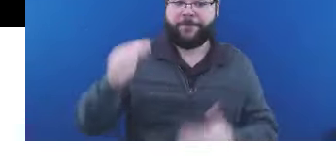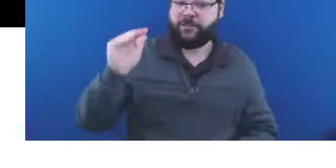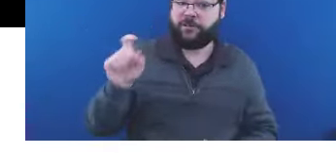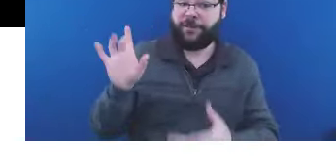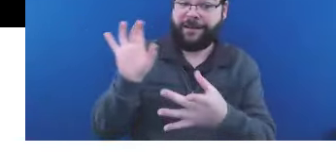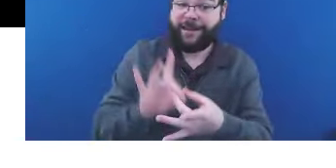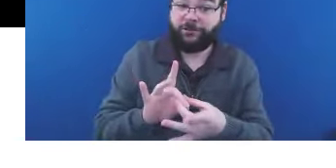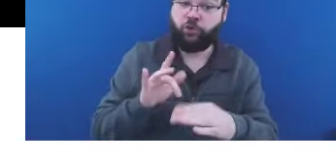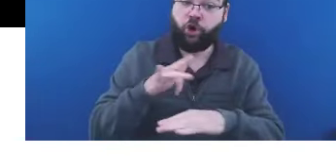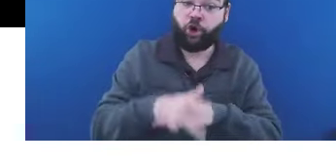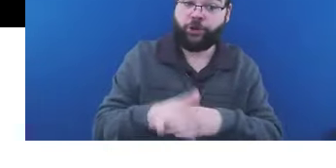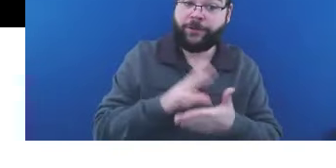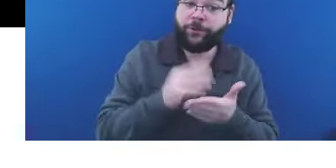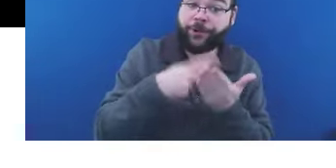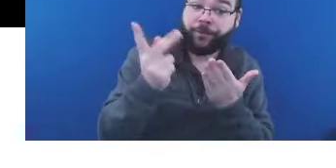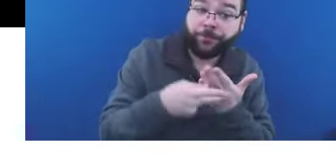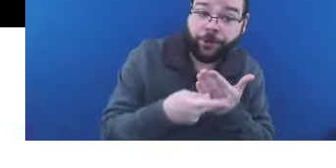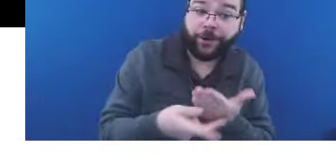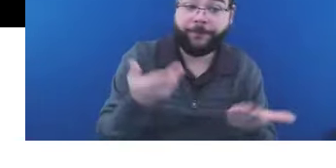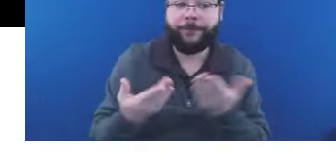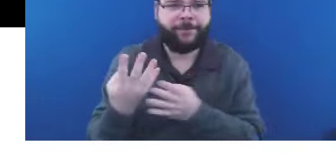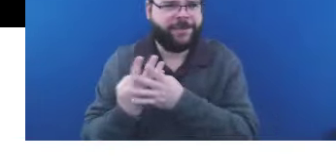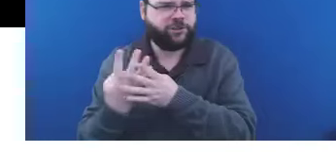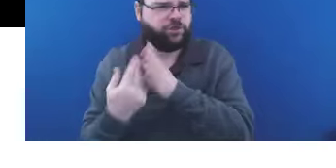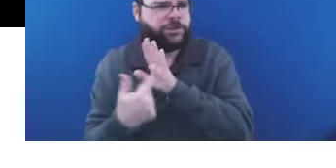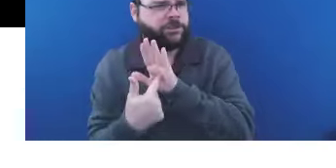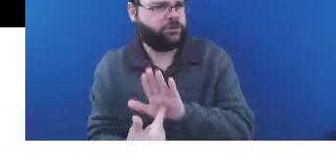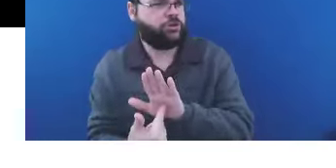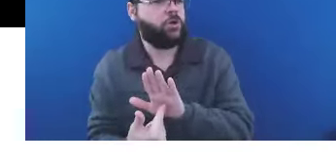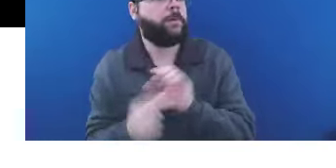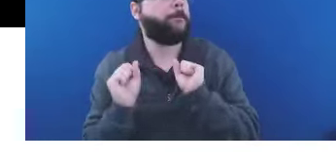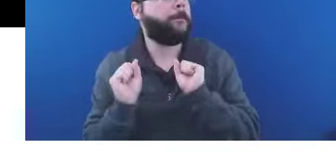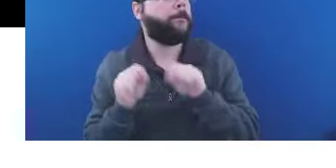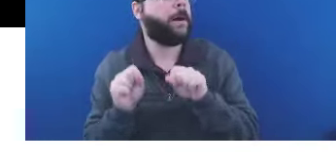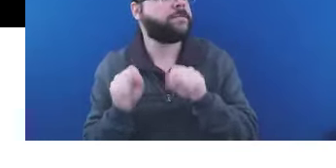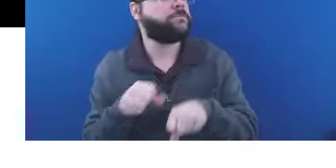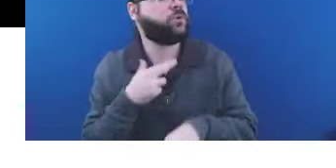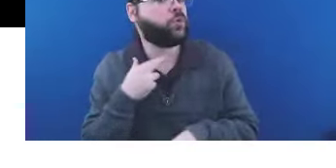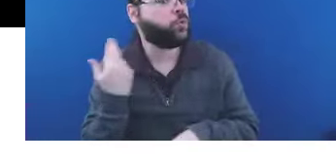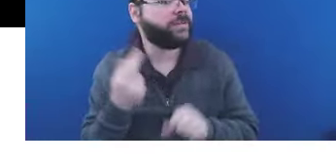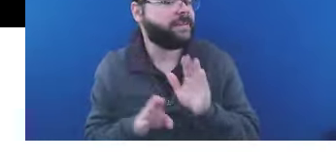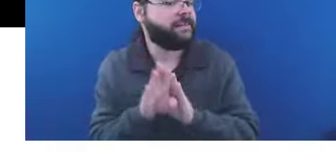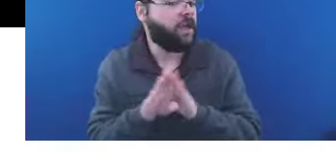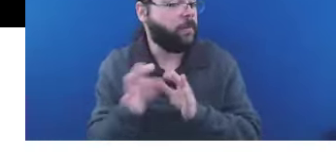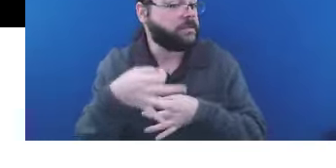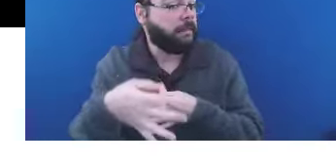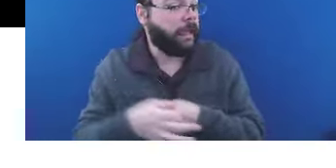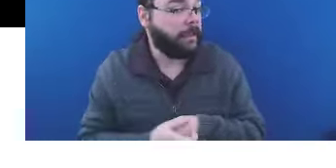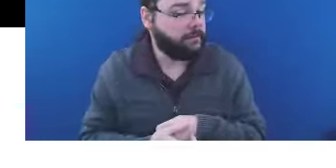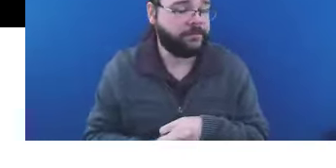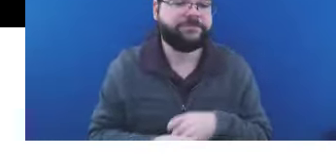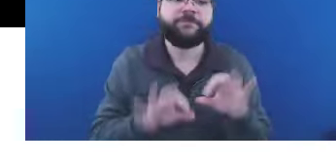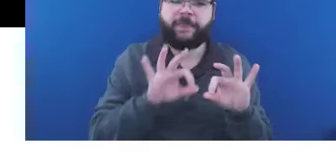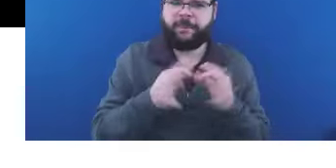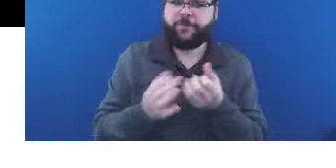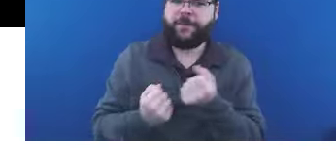to an early learning program, or maybe the screening indicates there's a possible risk of a developmental delay. The family